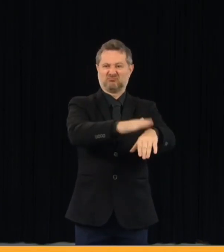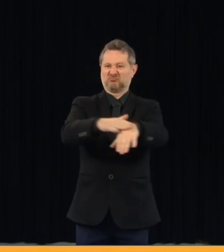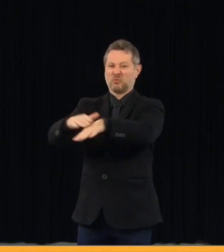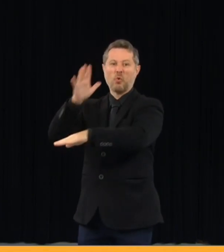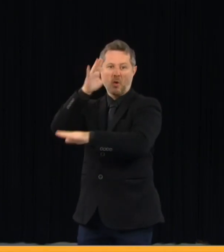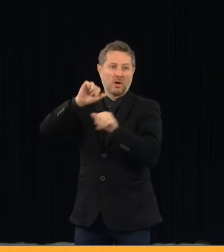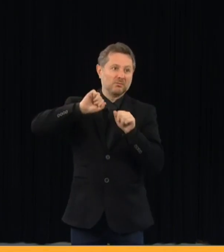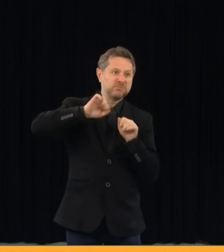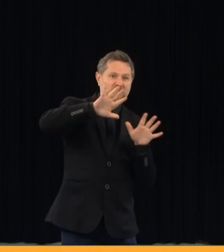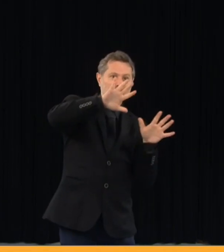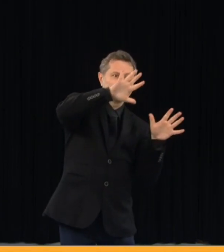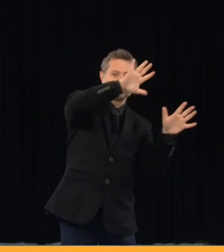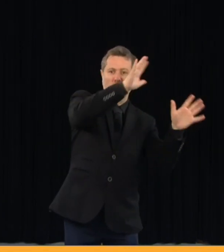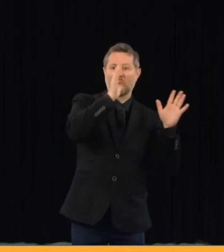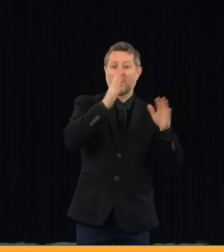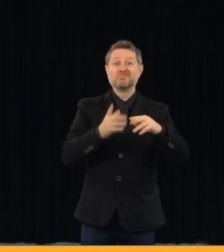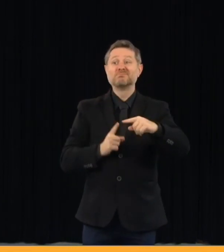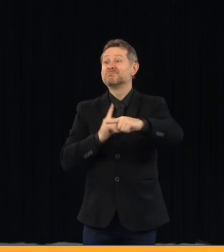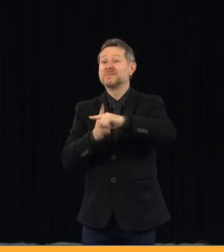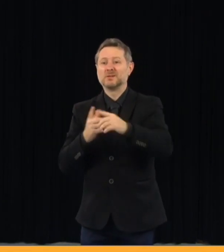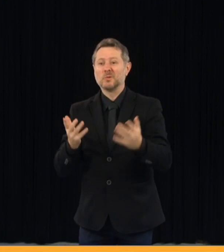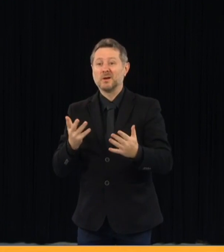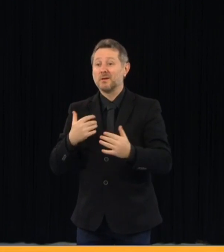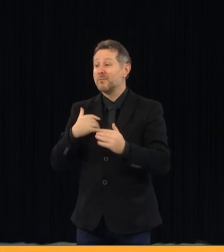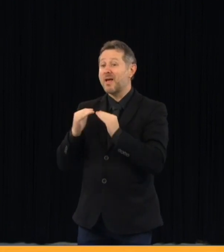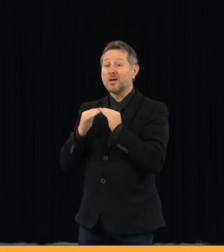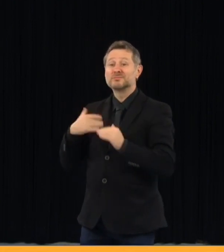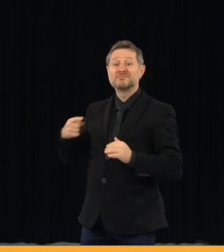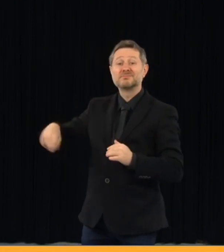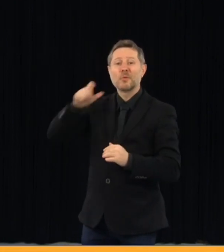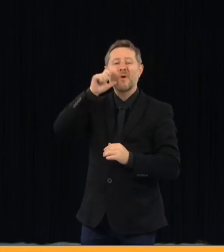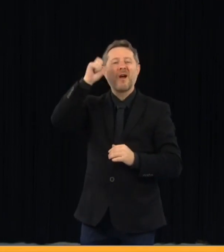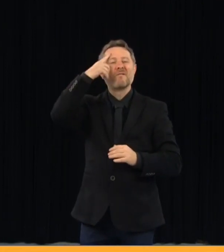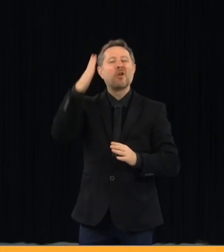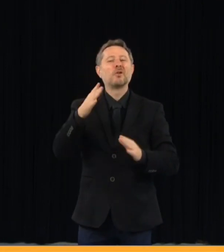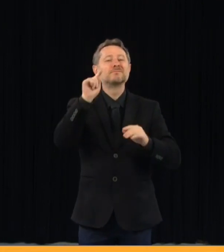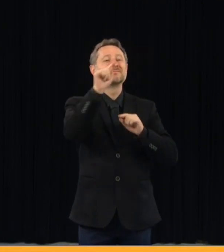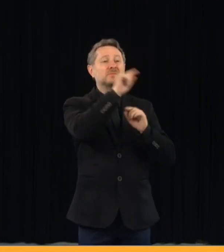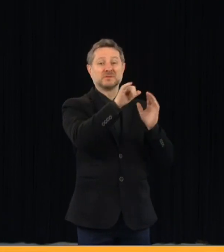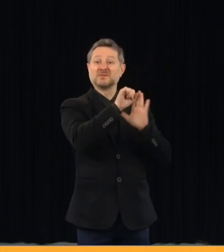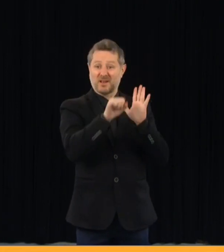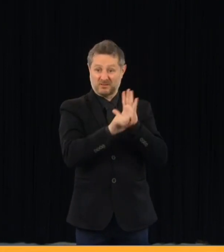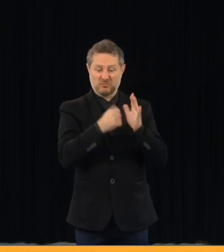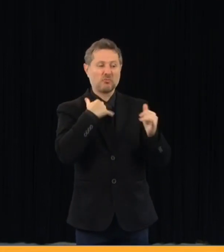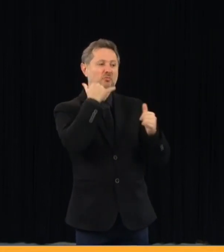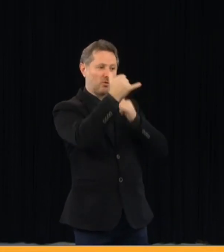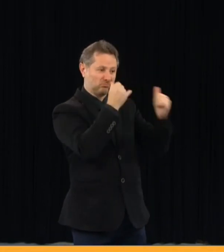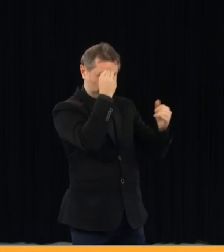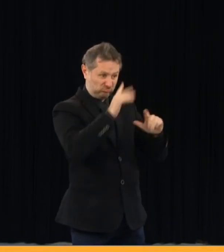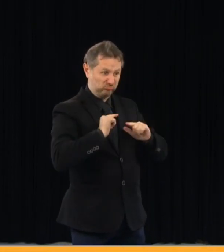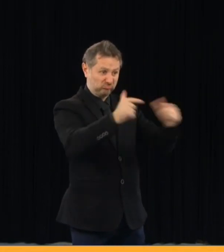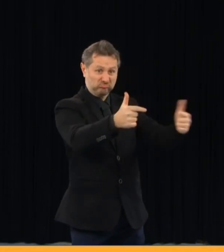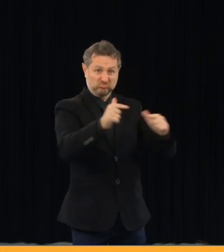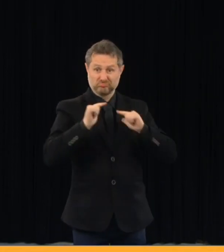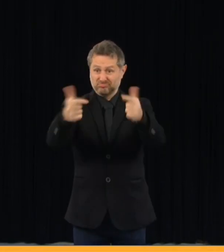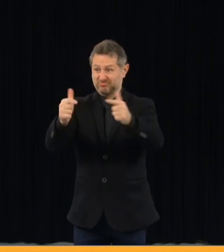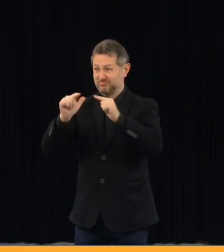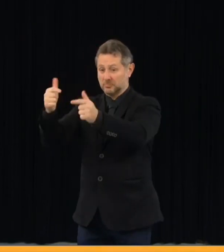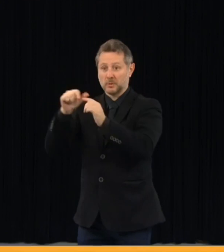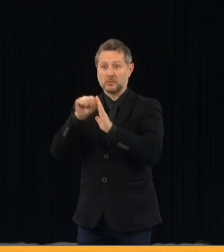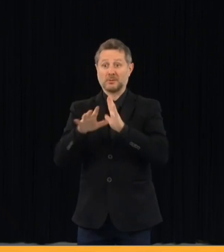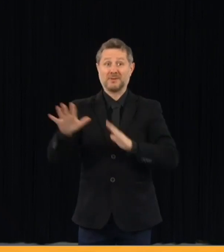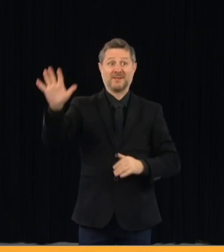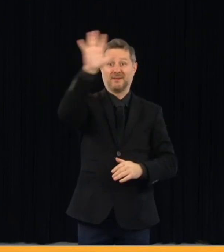made the point to my colleagues on every phone call I do with the other governors, the other officials. I say it's going to march across the country. It is